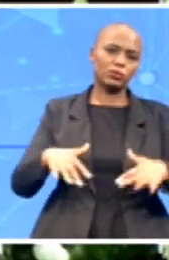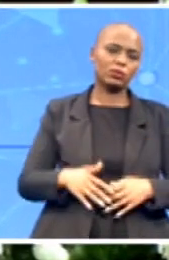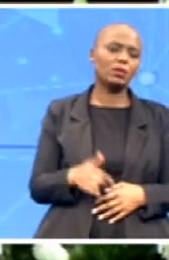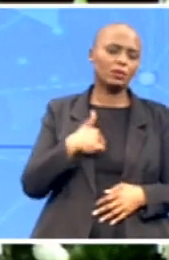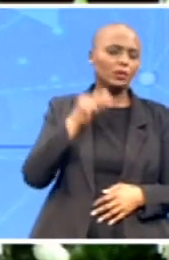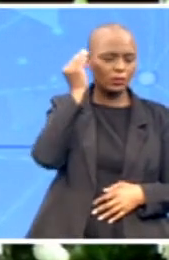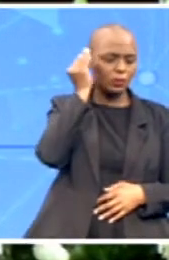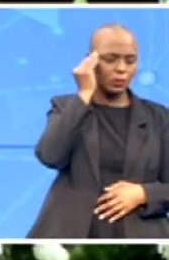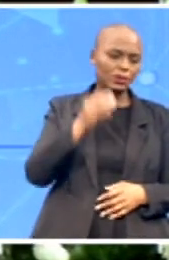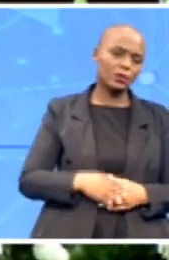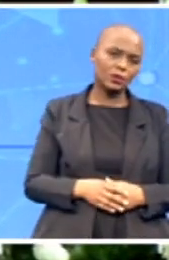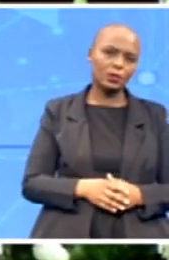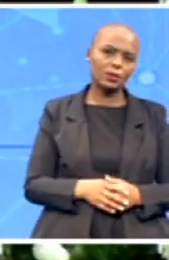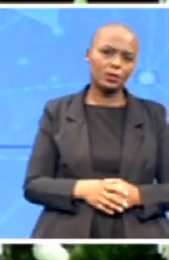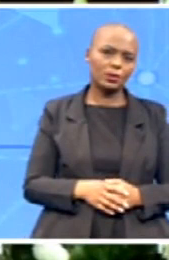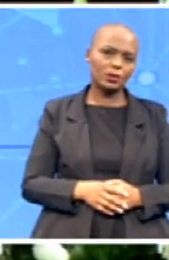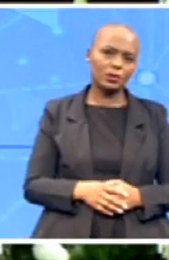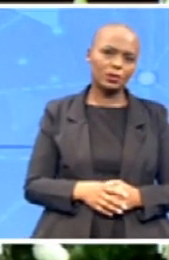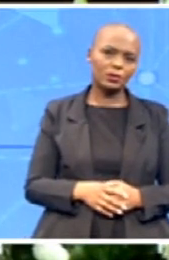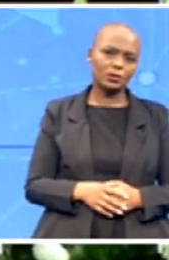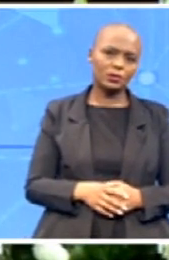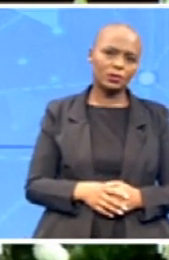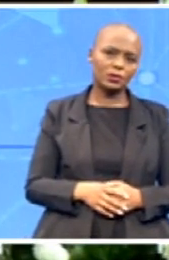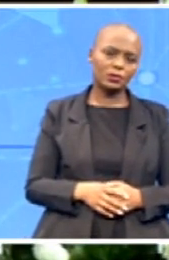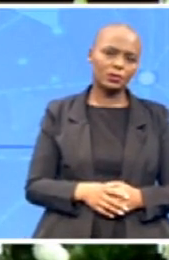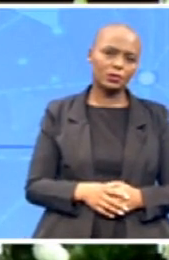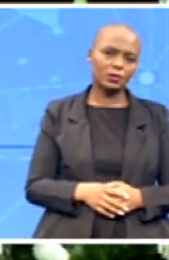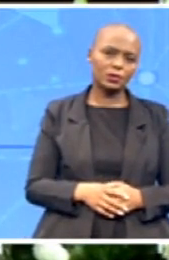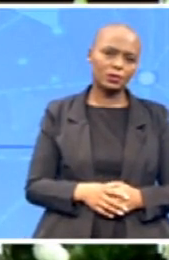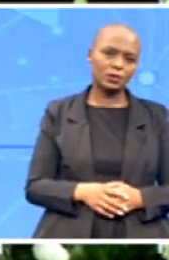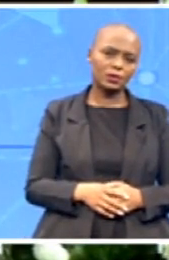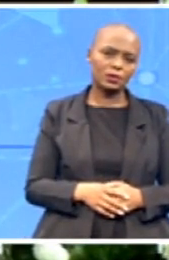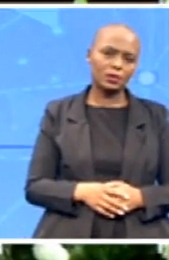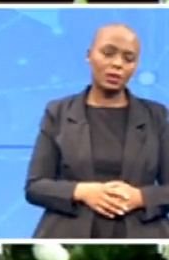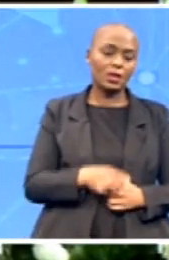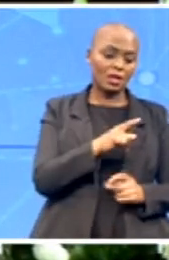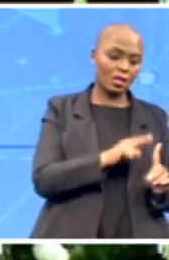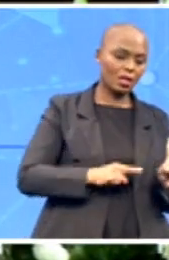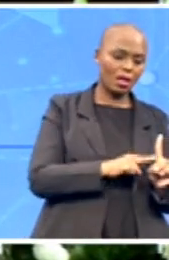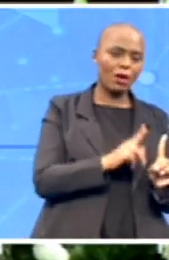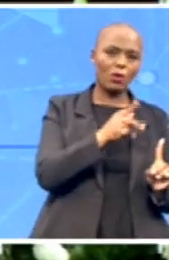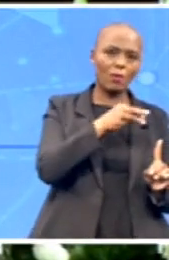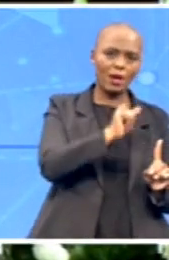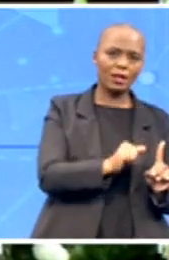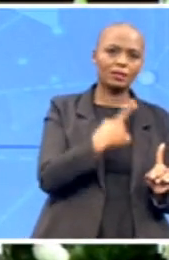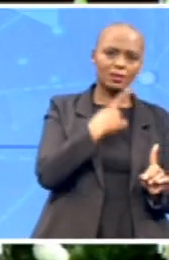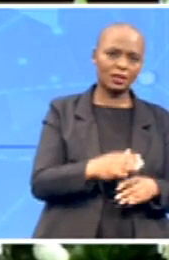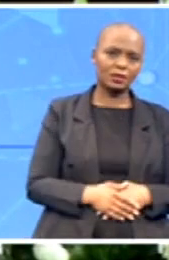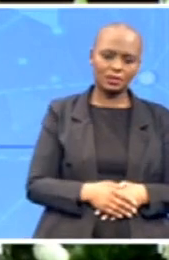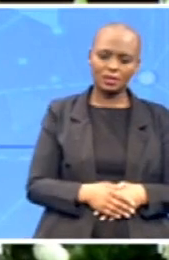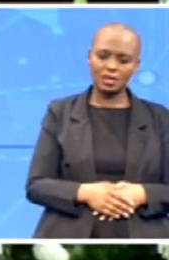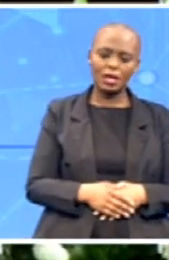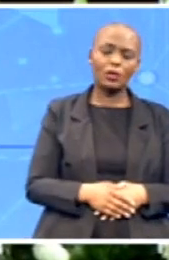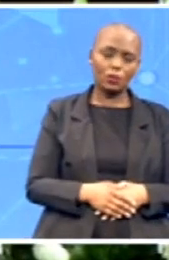Komphela said, Hahuna Musadi, young Ayenzim, Omienzim Sona. And he